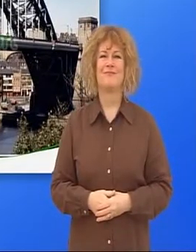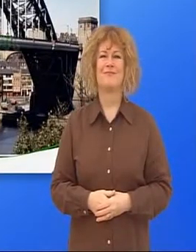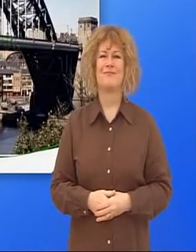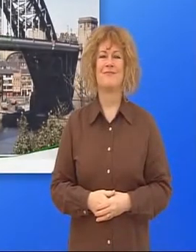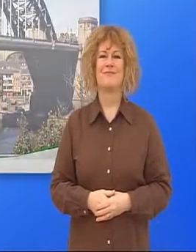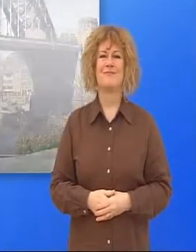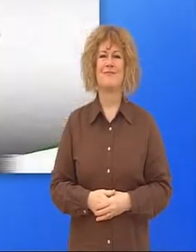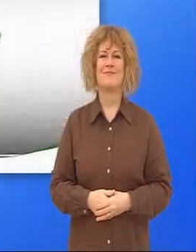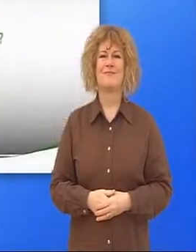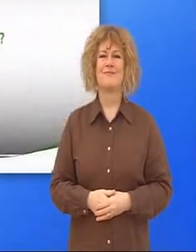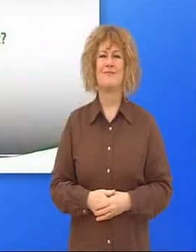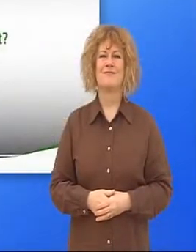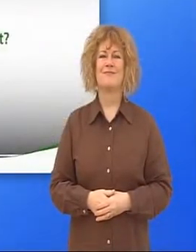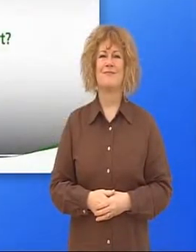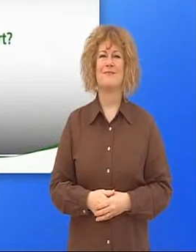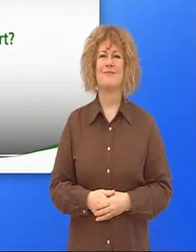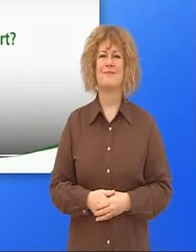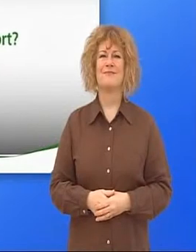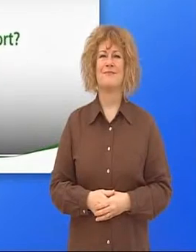support.